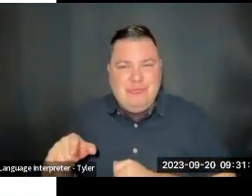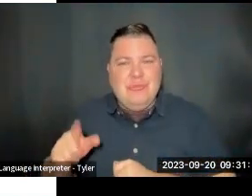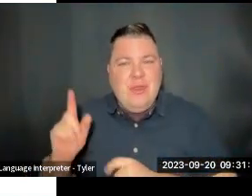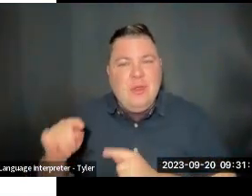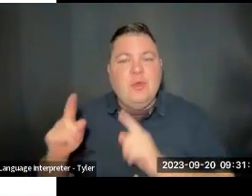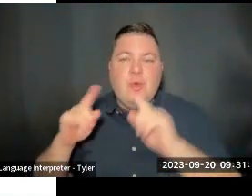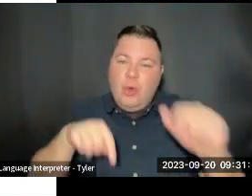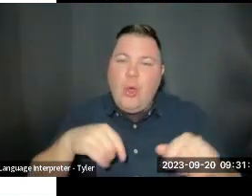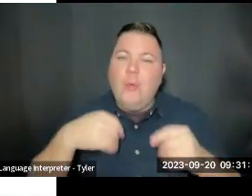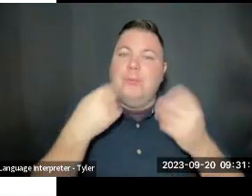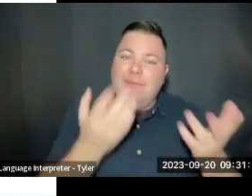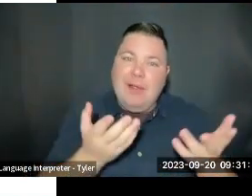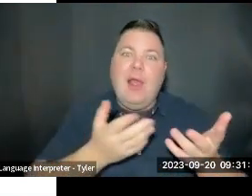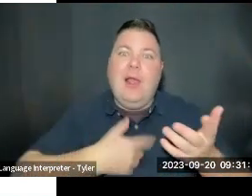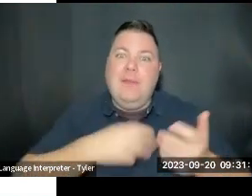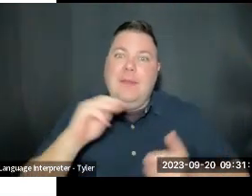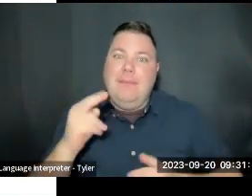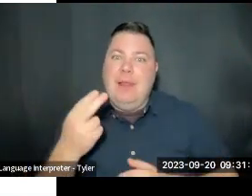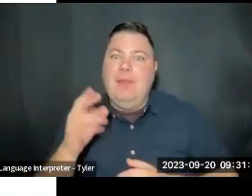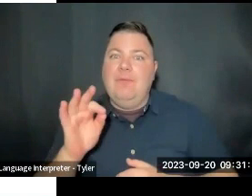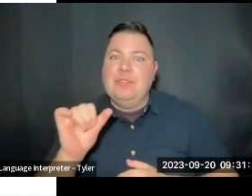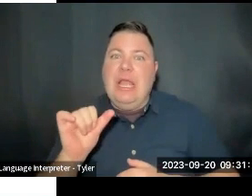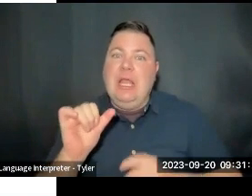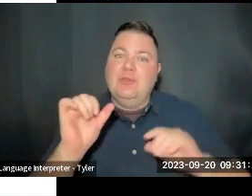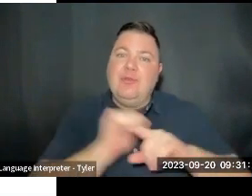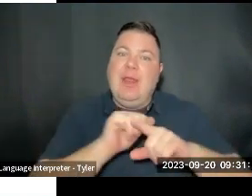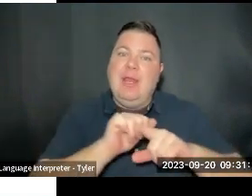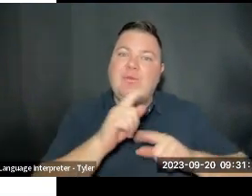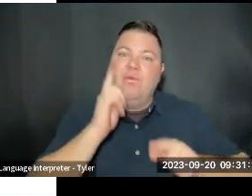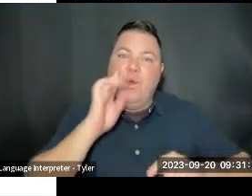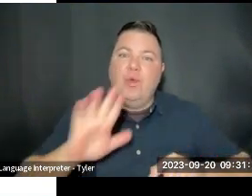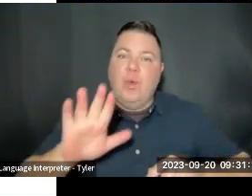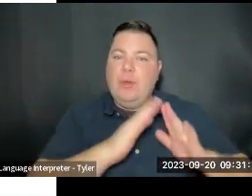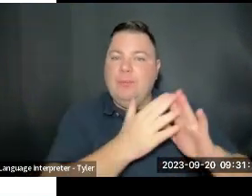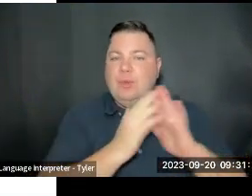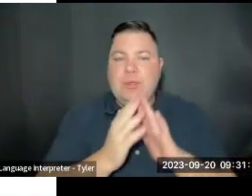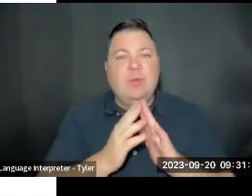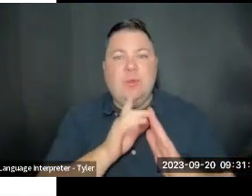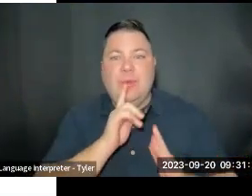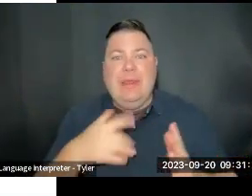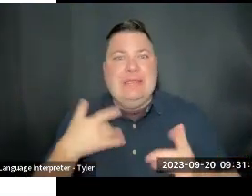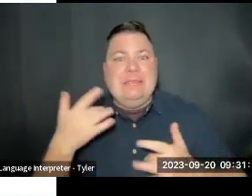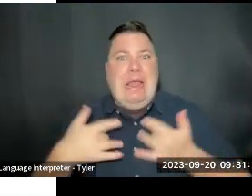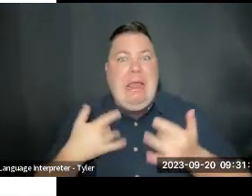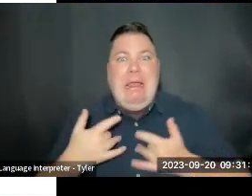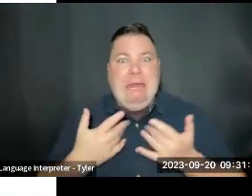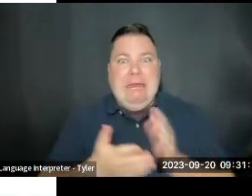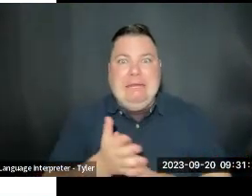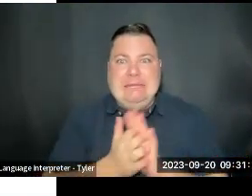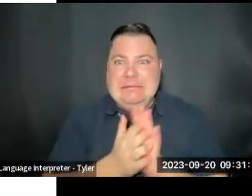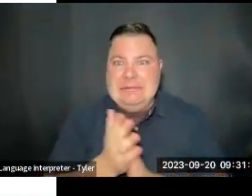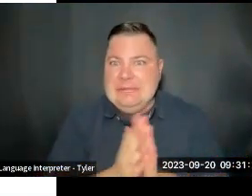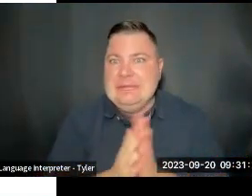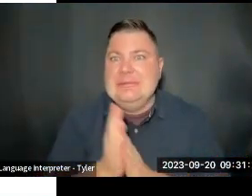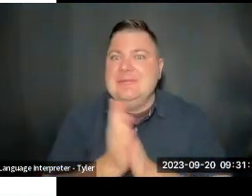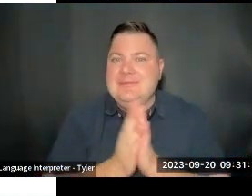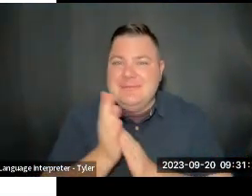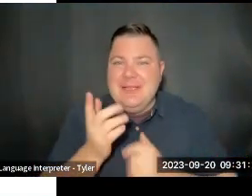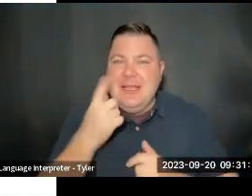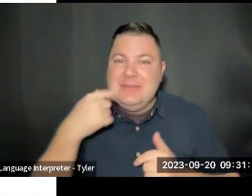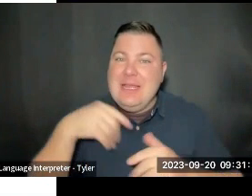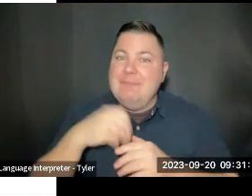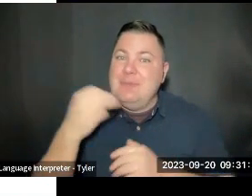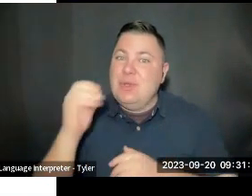first aid training to your community. Is a really exciting opportunity because in